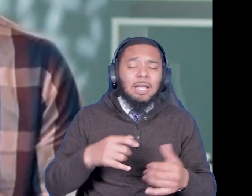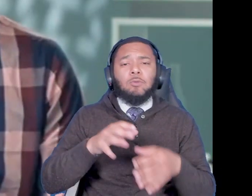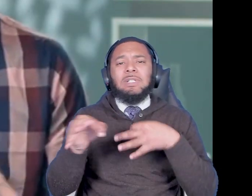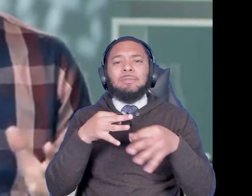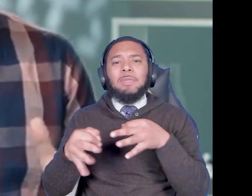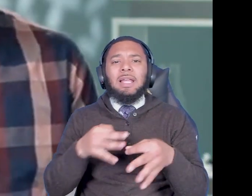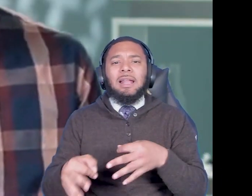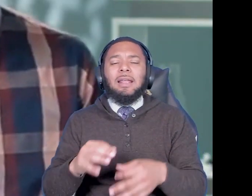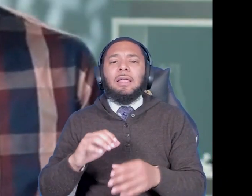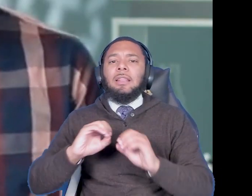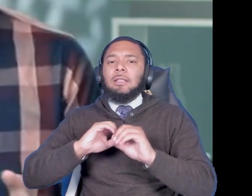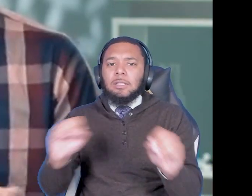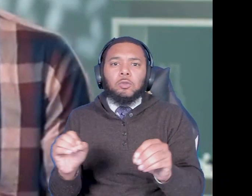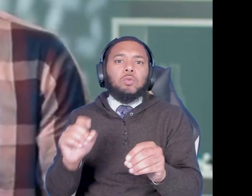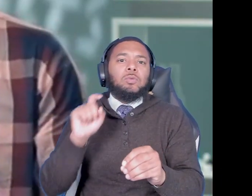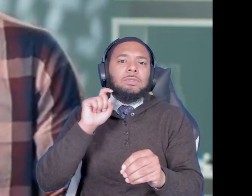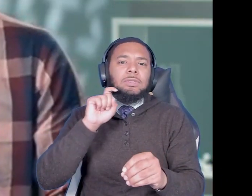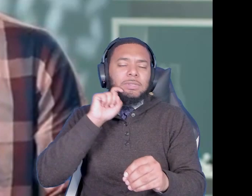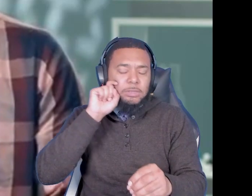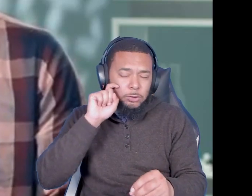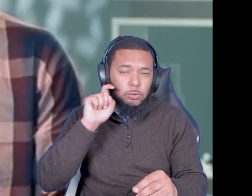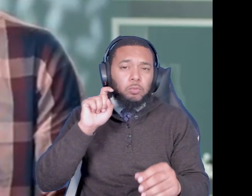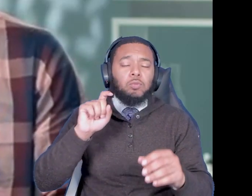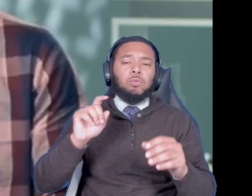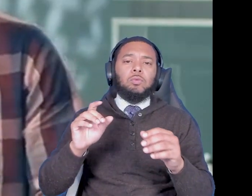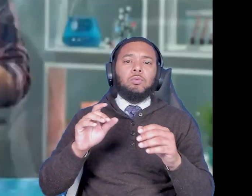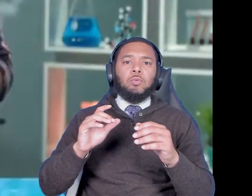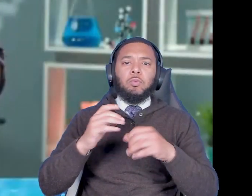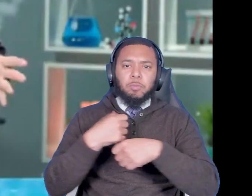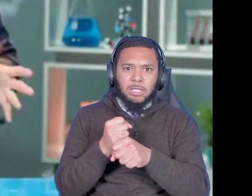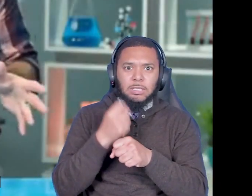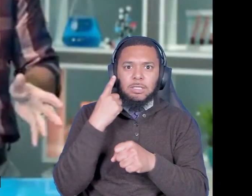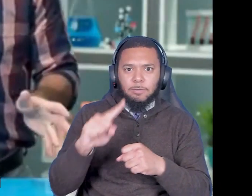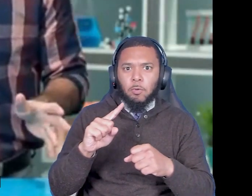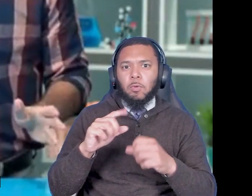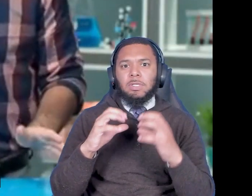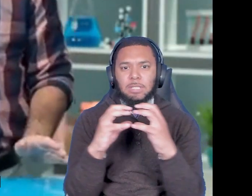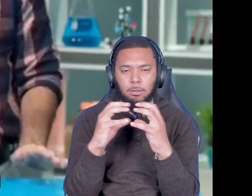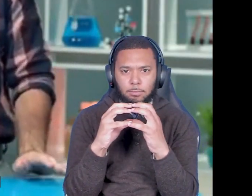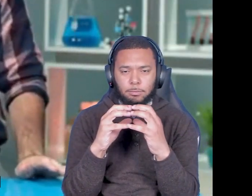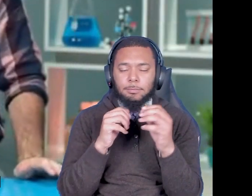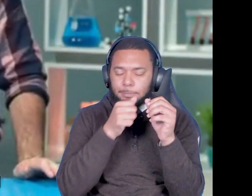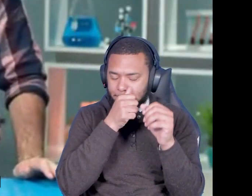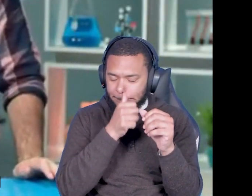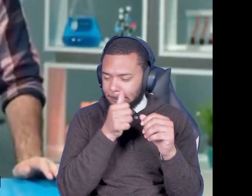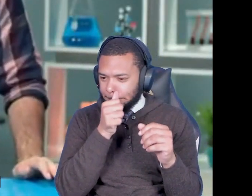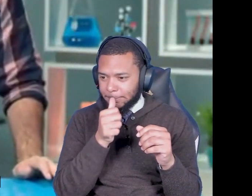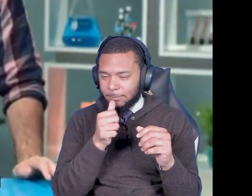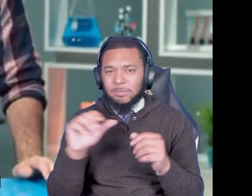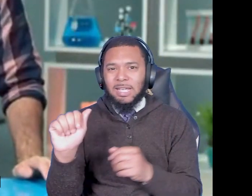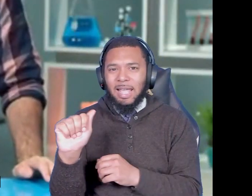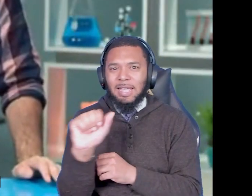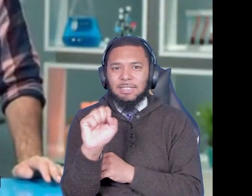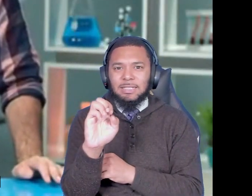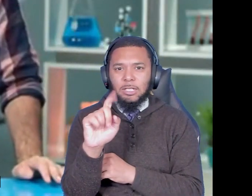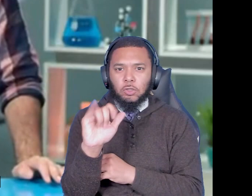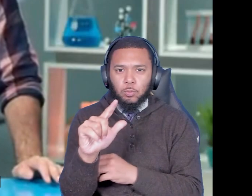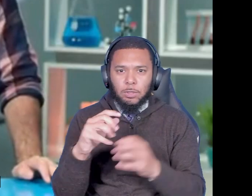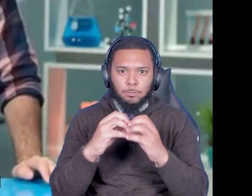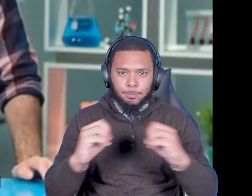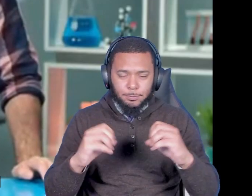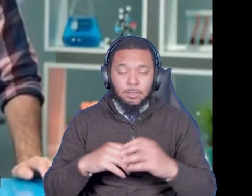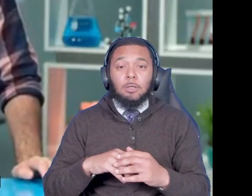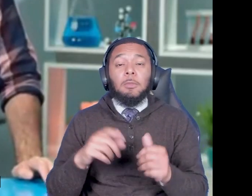reproduction of a cell. One cell becoming two cells. So before any of that can happen, we have to divide